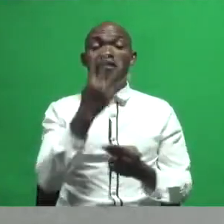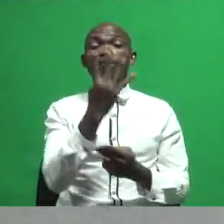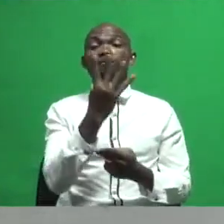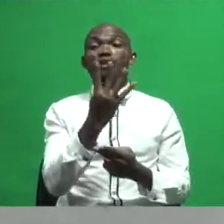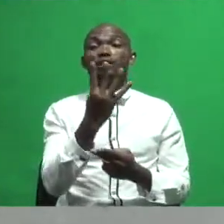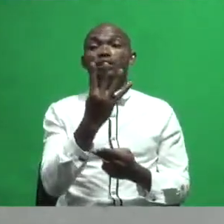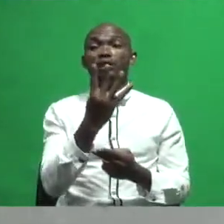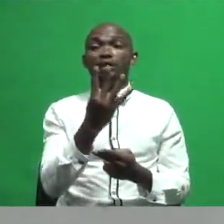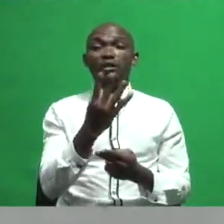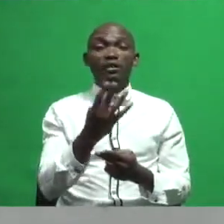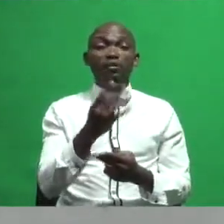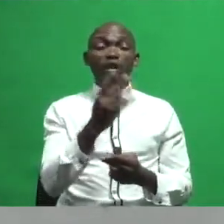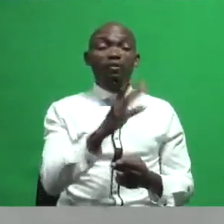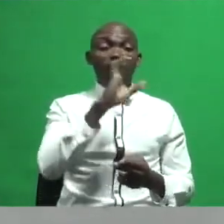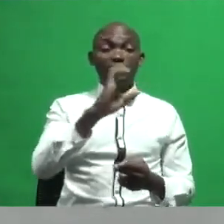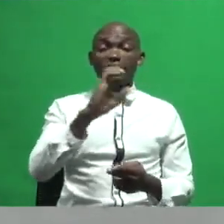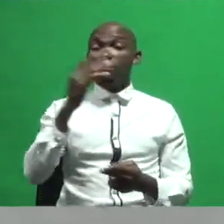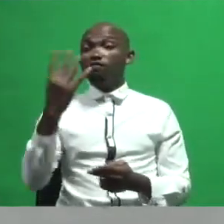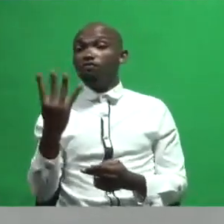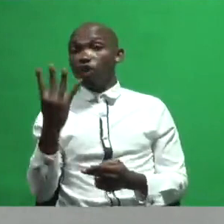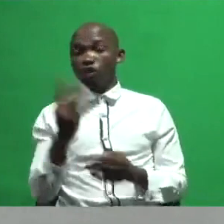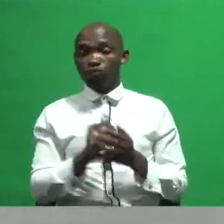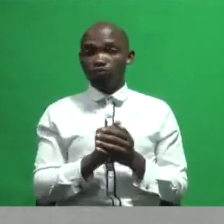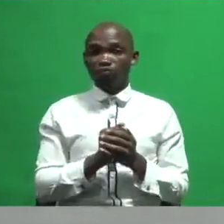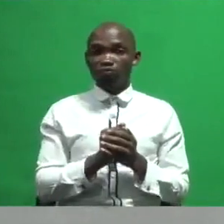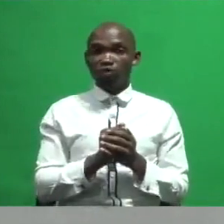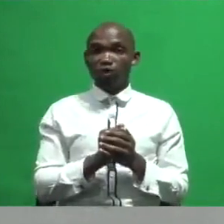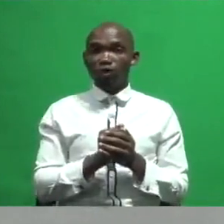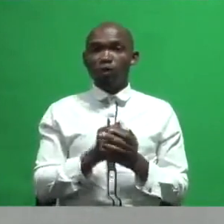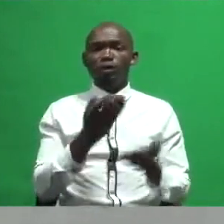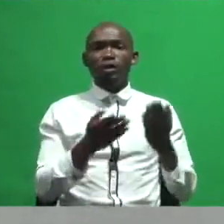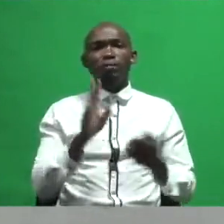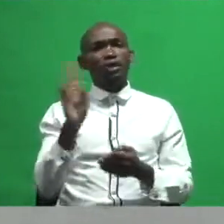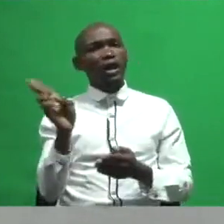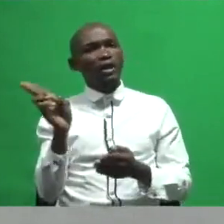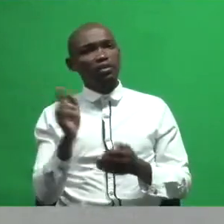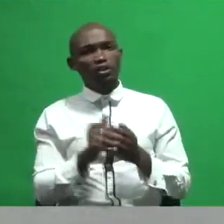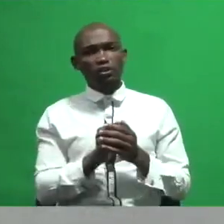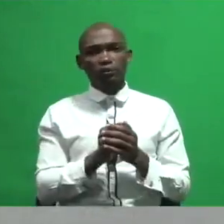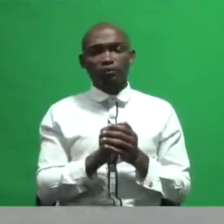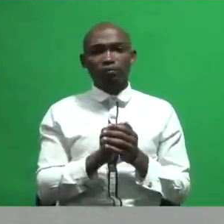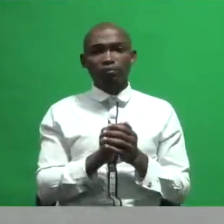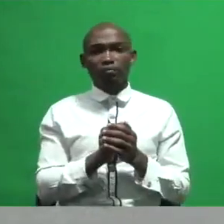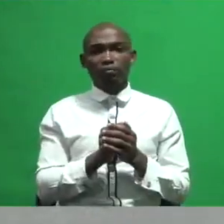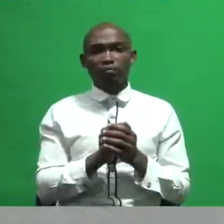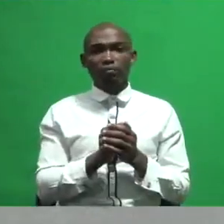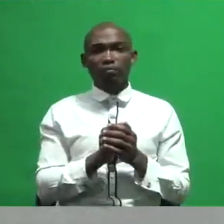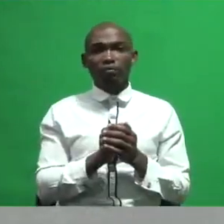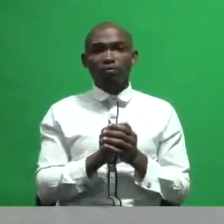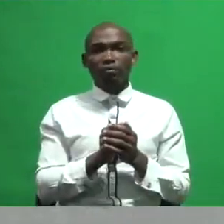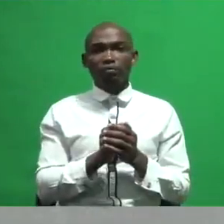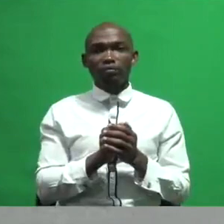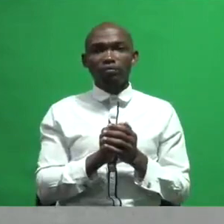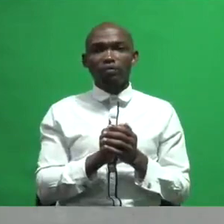4 carbons. Therefore, here also we have C4. What about hydrogen? What about hydrogen? Let us count